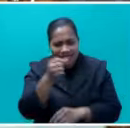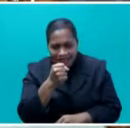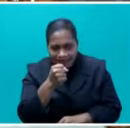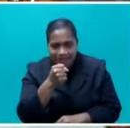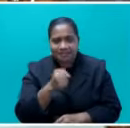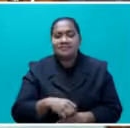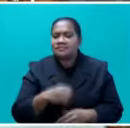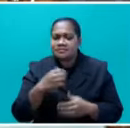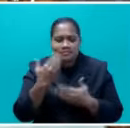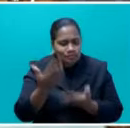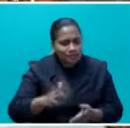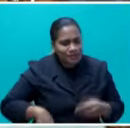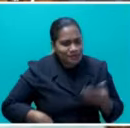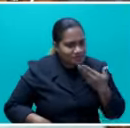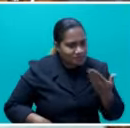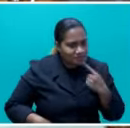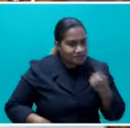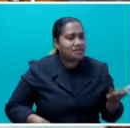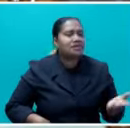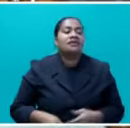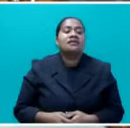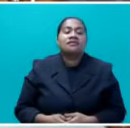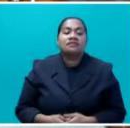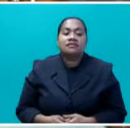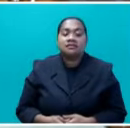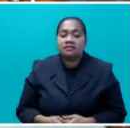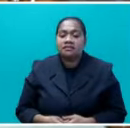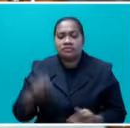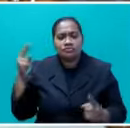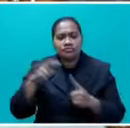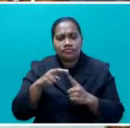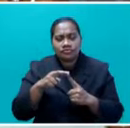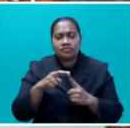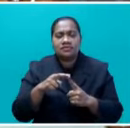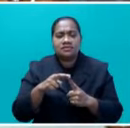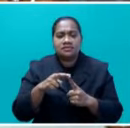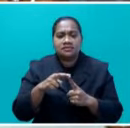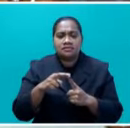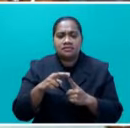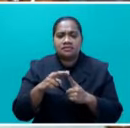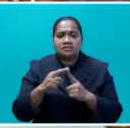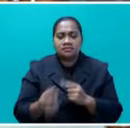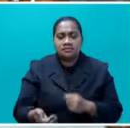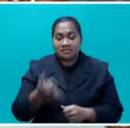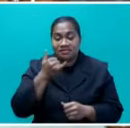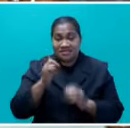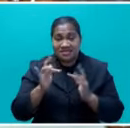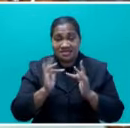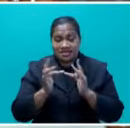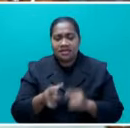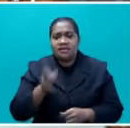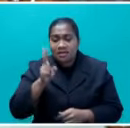made. Ms. Fiji has in fact reached 95% mobile internet connectivity coverage, Mr. Speaker, sir. And again, if the Honourable Member had listened